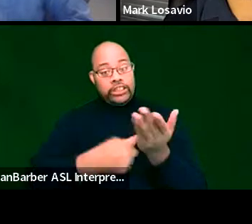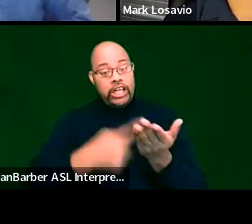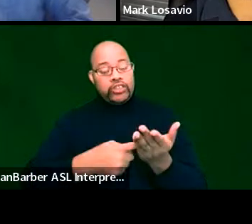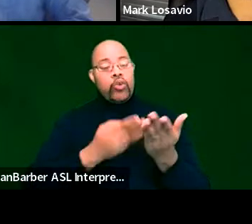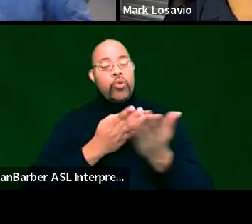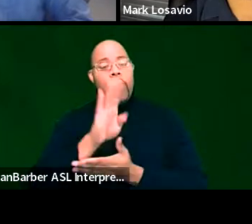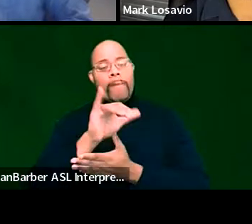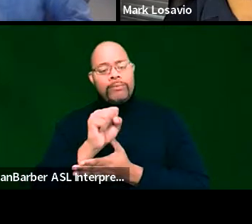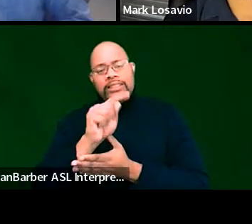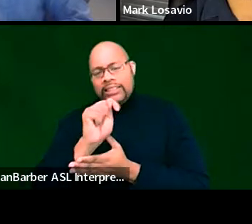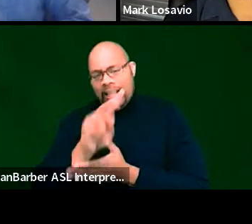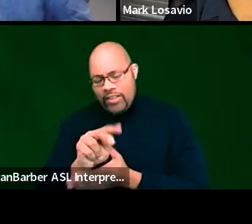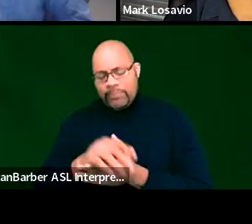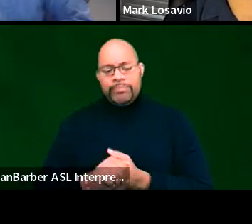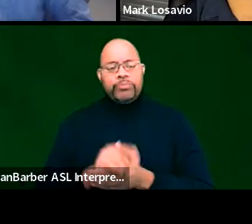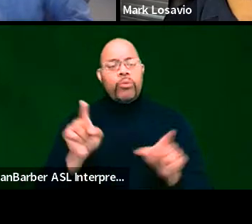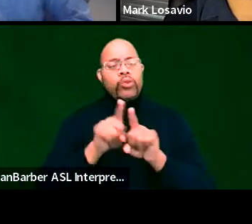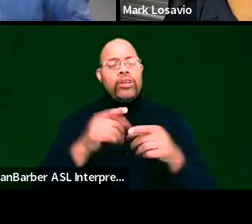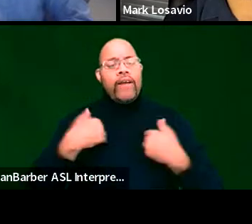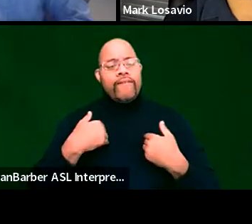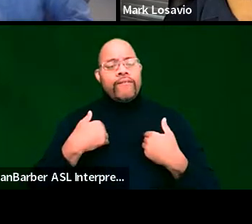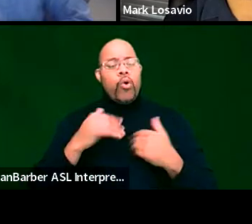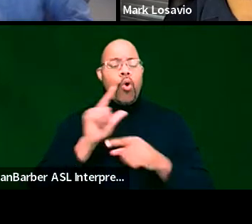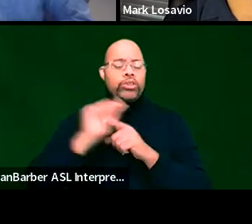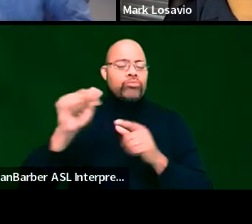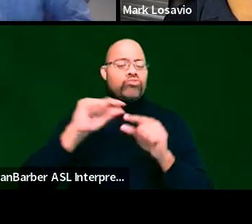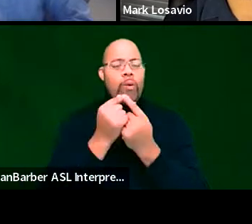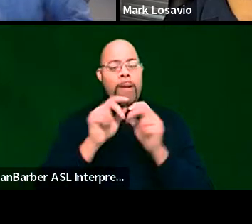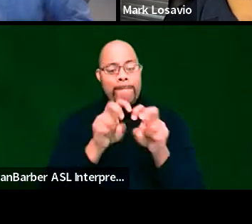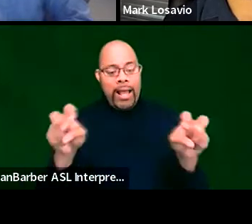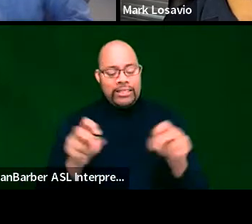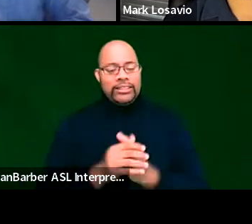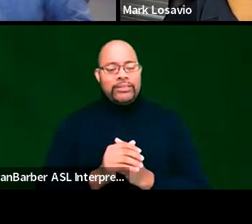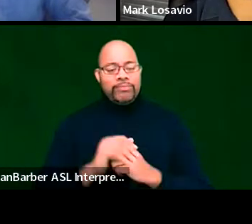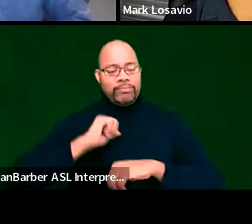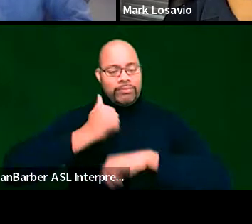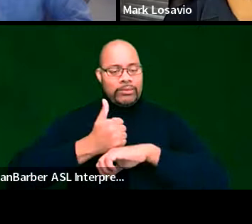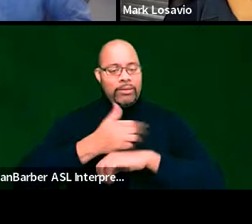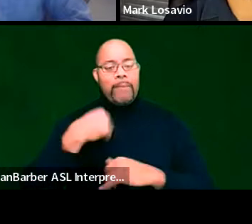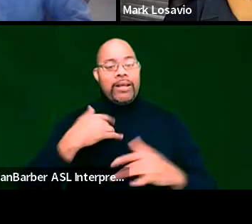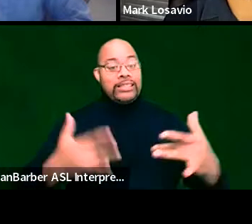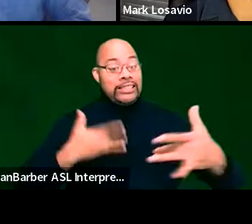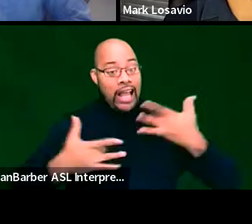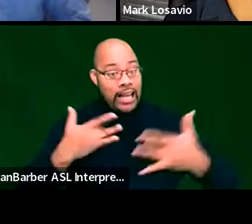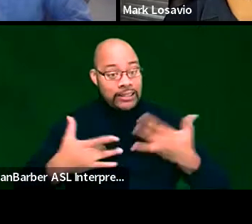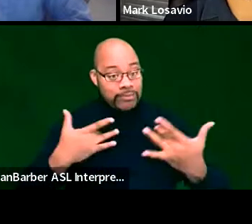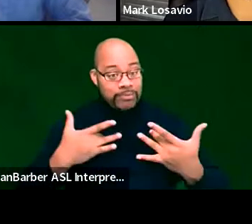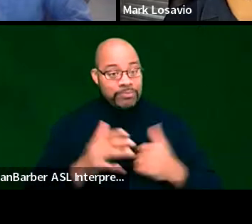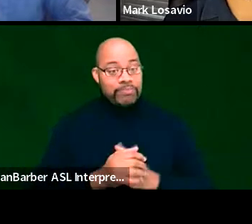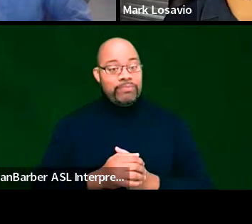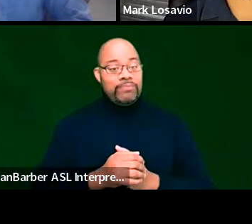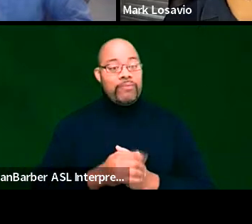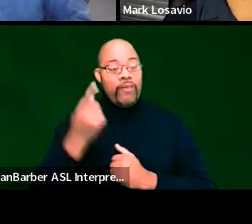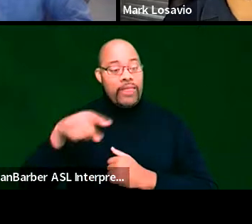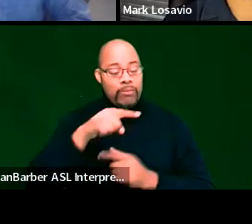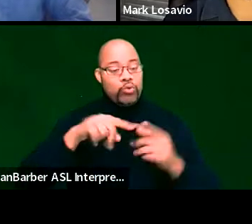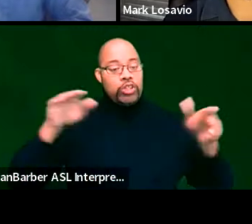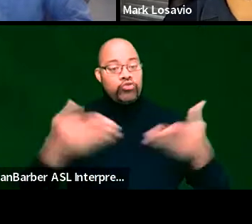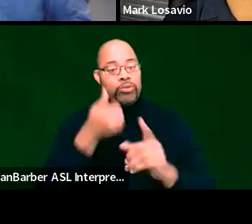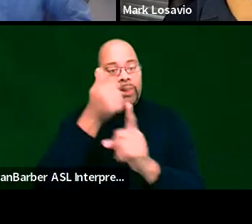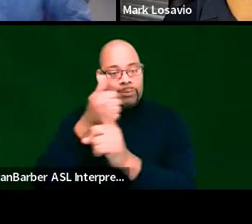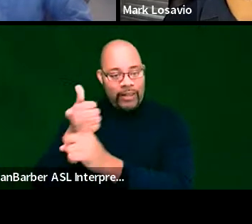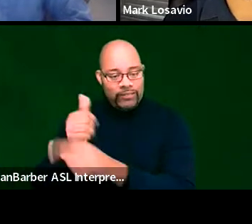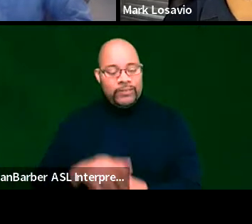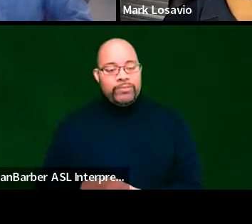via BIMS TV. We also have an awesome group of panelists lined up, and I'm excited for them to introduce